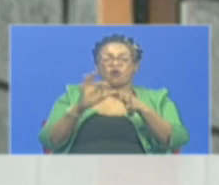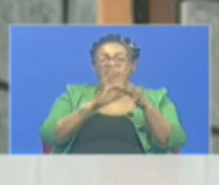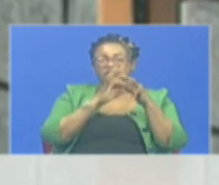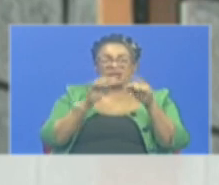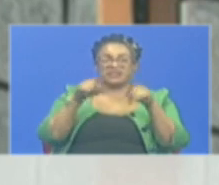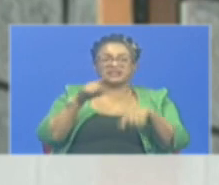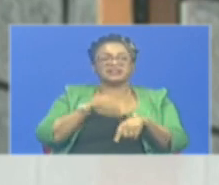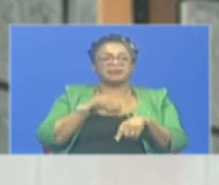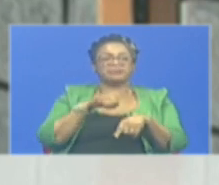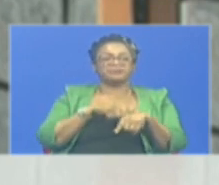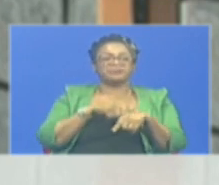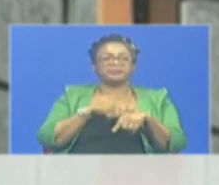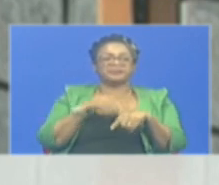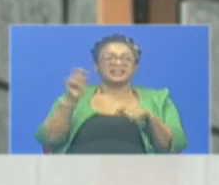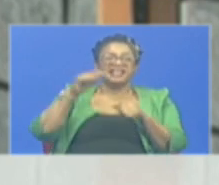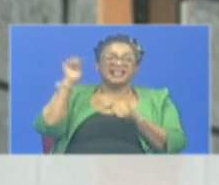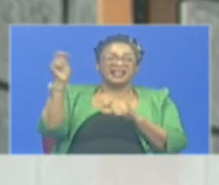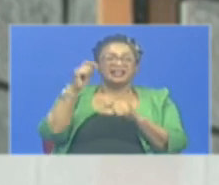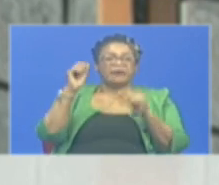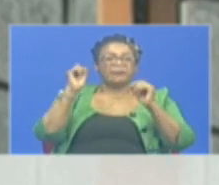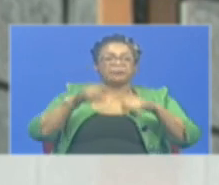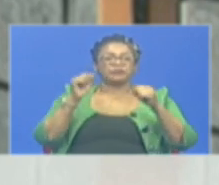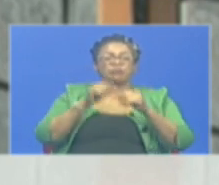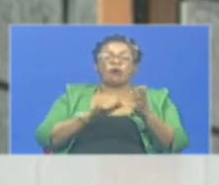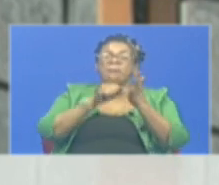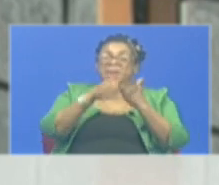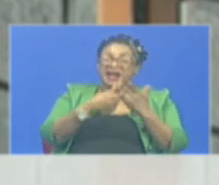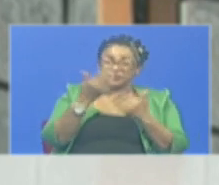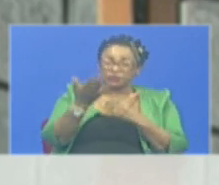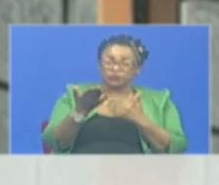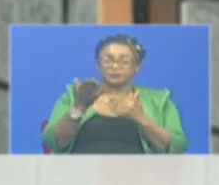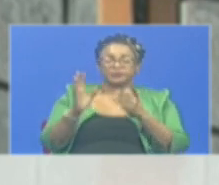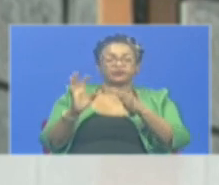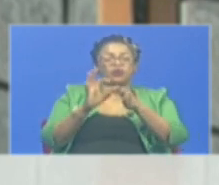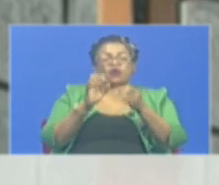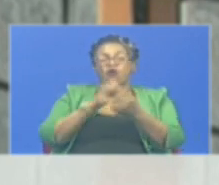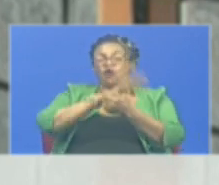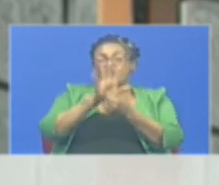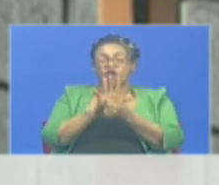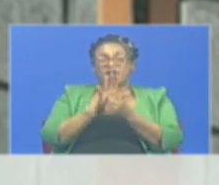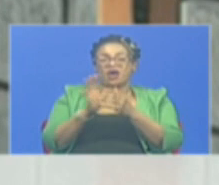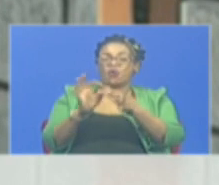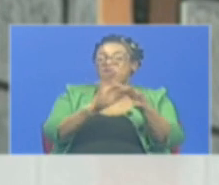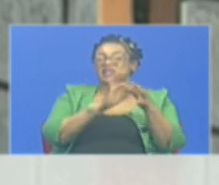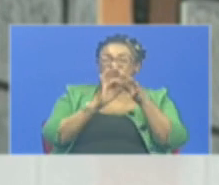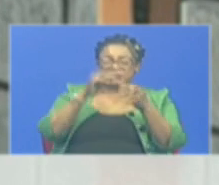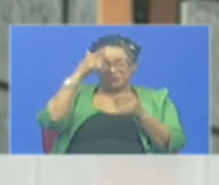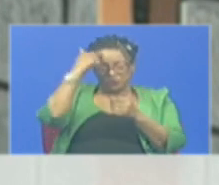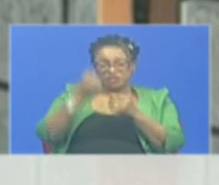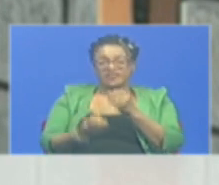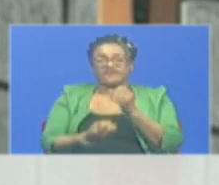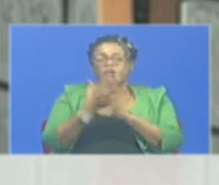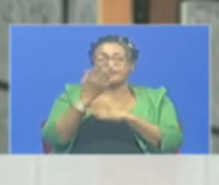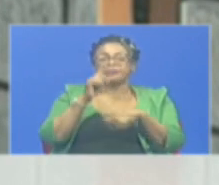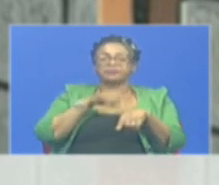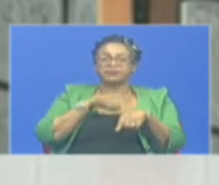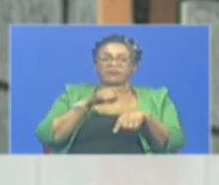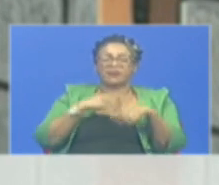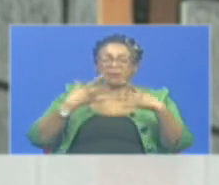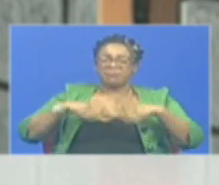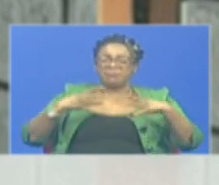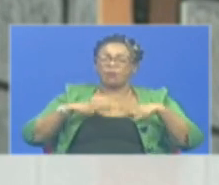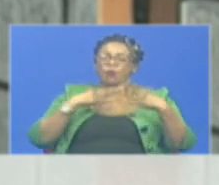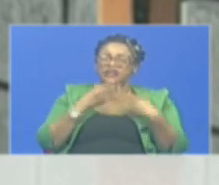branding, Kenyans might end up branding you the Corona Coalition, because you are being formed at a time when people are looking for a solution to